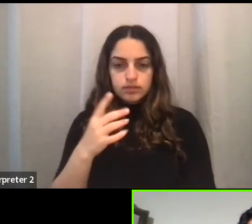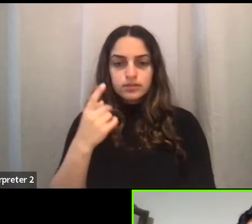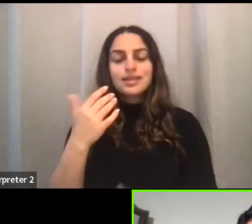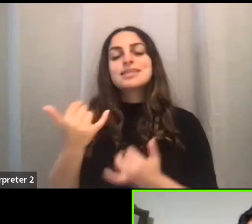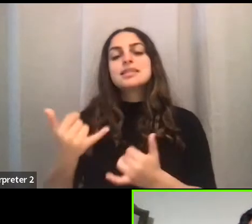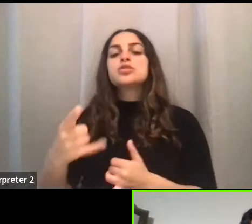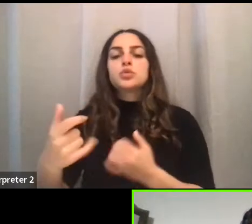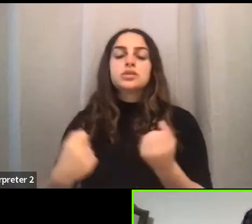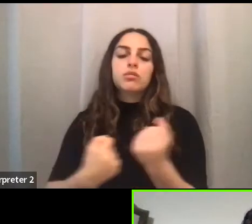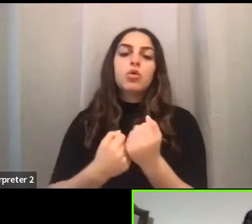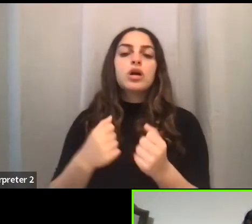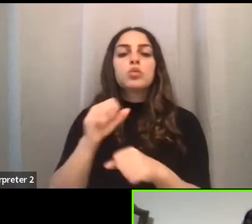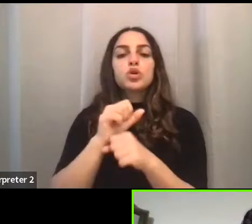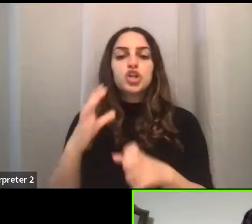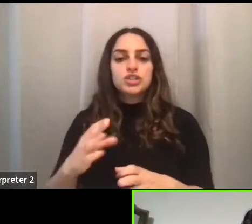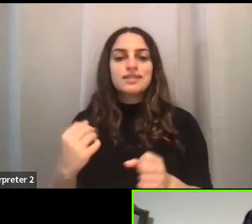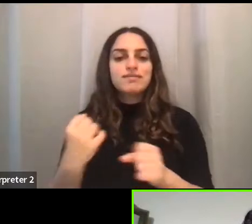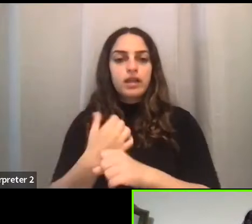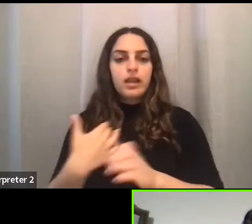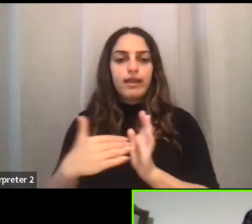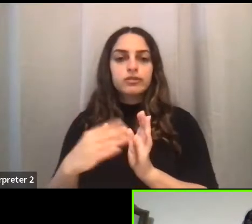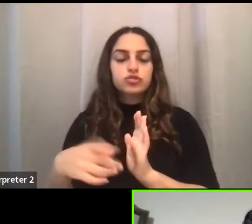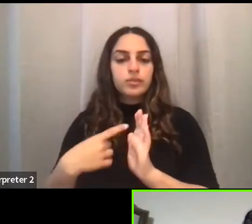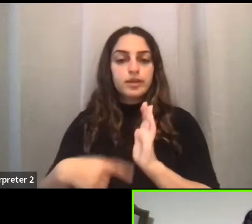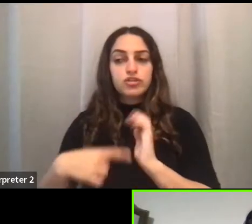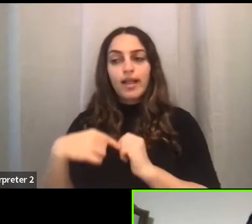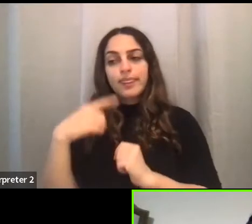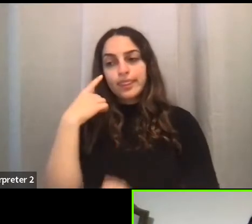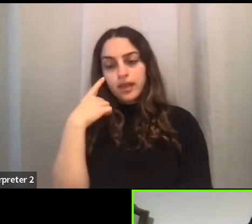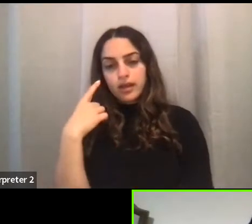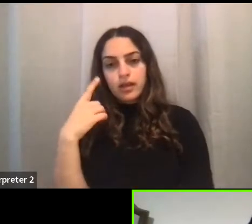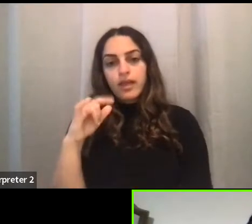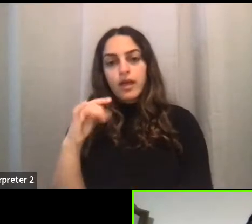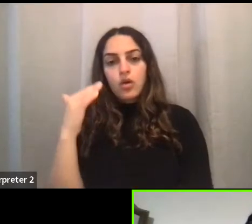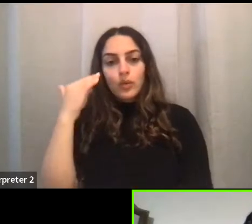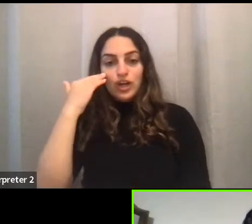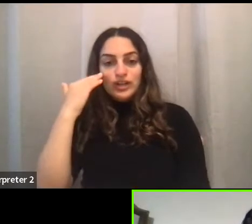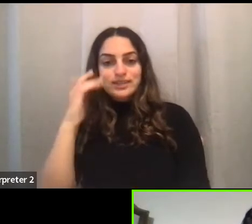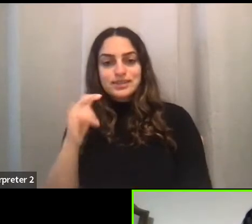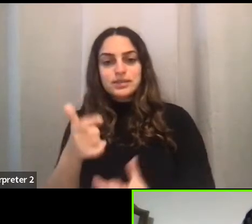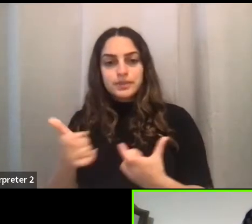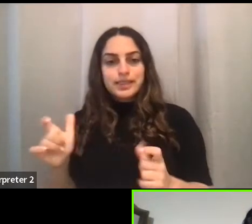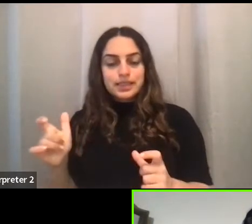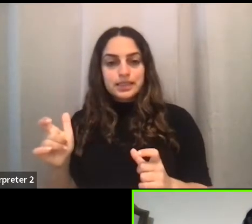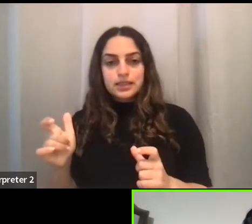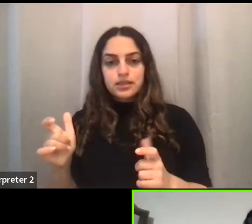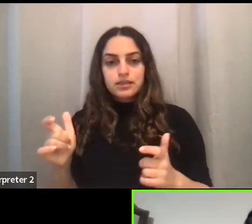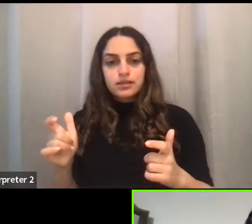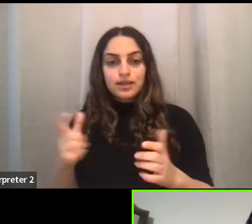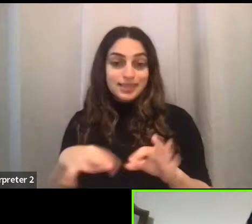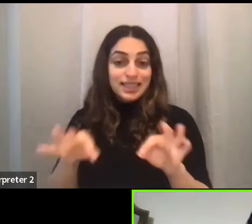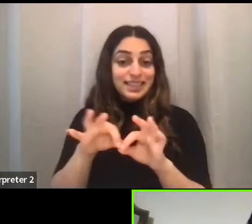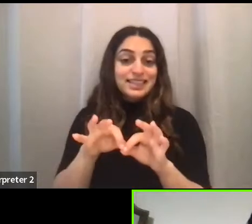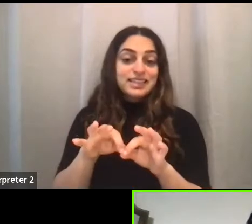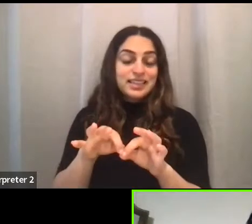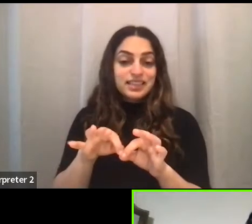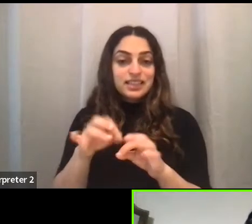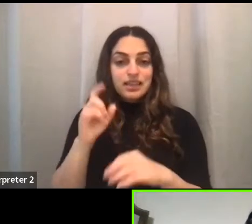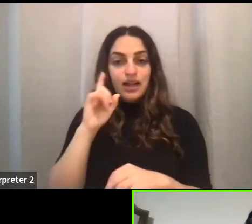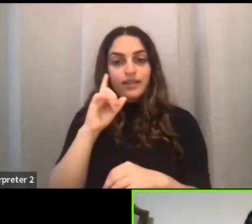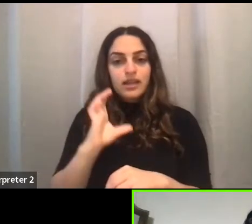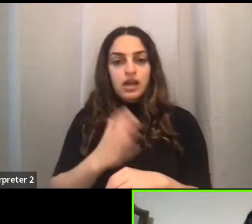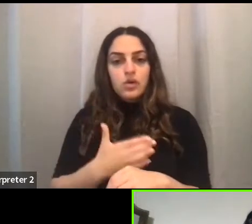against discrimination um i think that um awareness is a big is key um and i think our